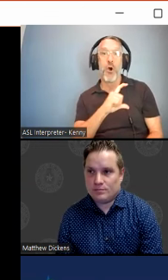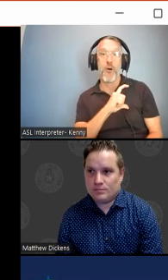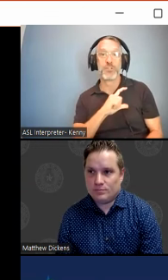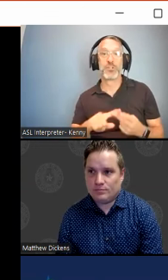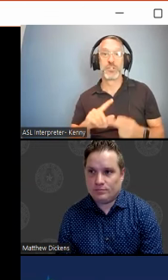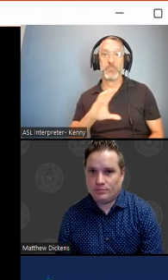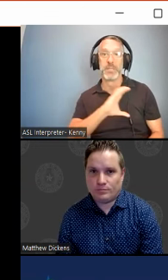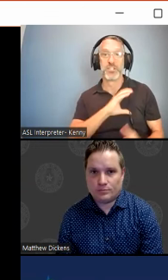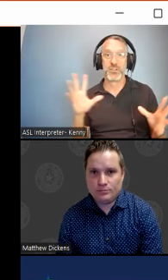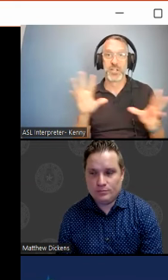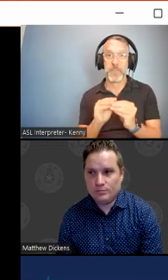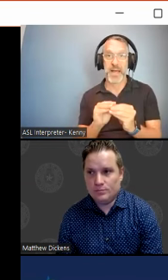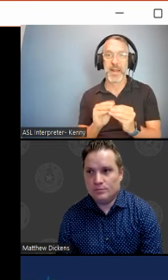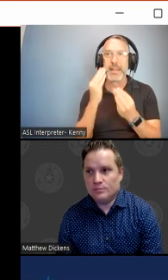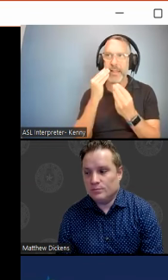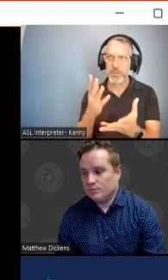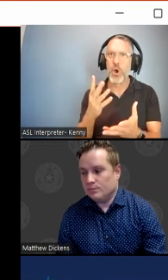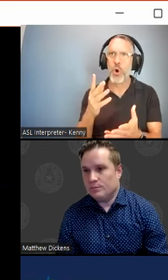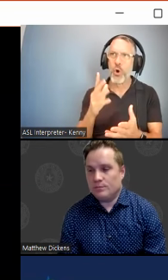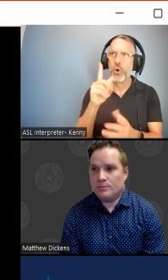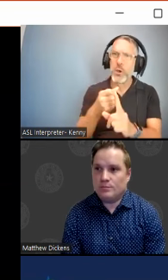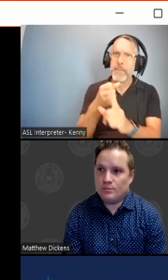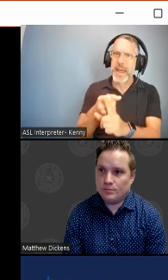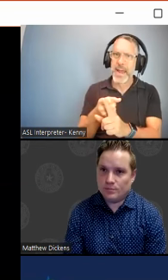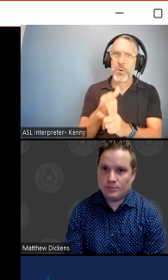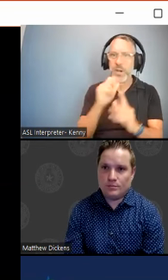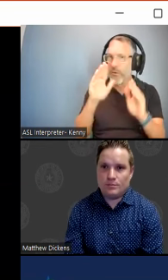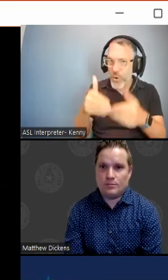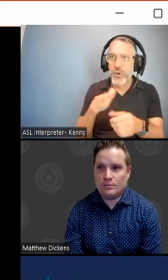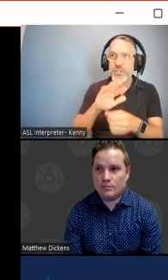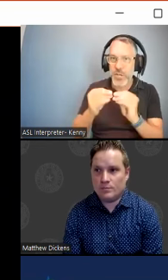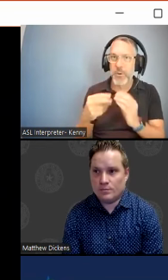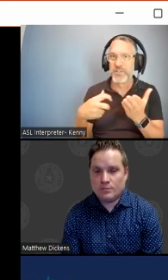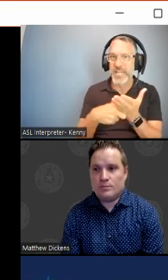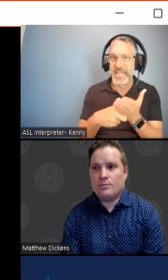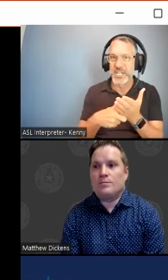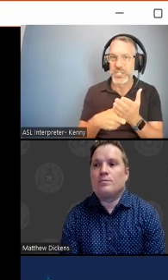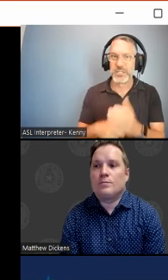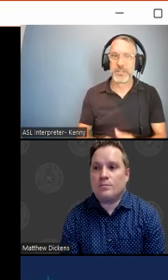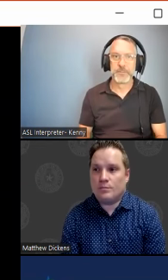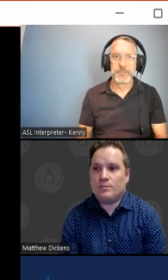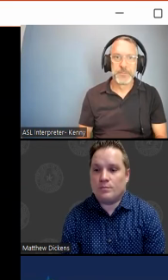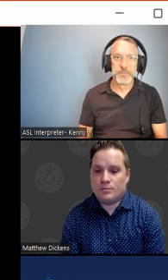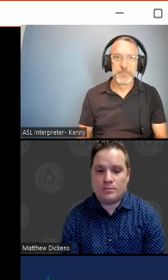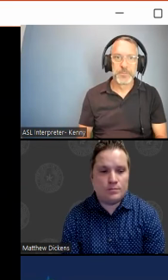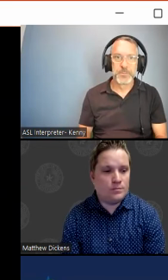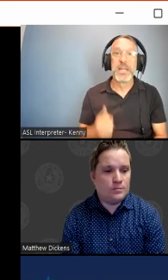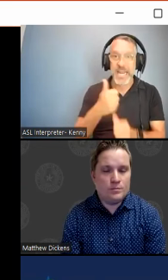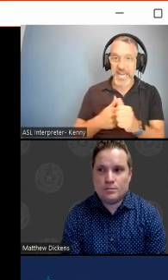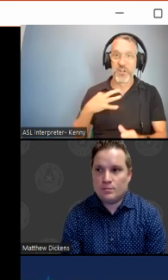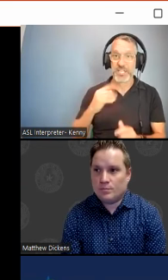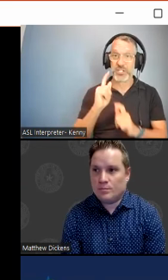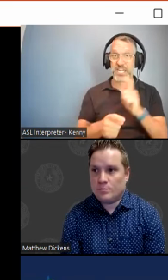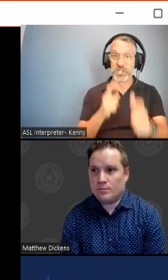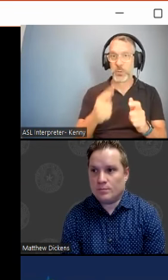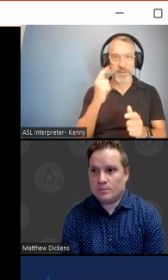officers combined. Let them know their impact. We don't focus on the number of citations that each volunteer has issued because